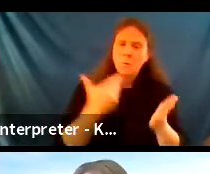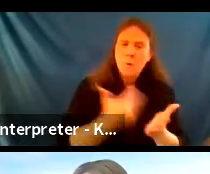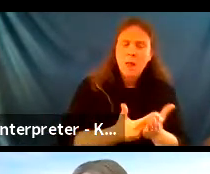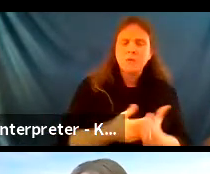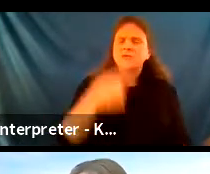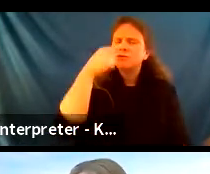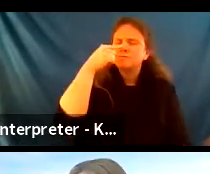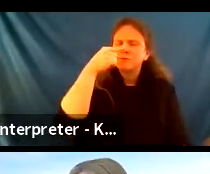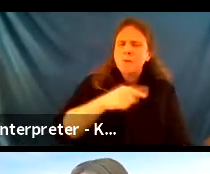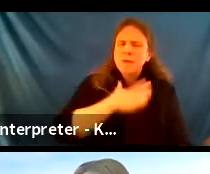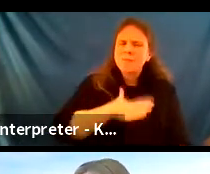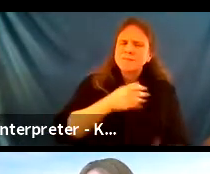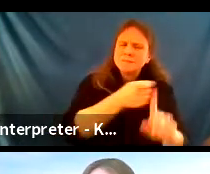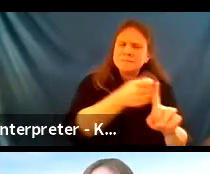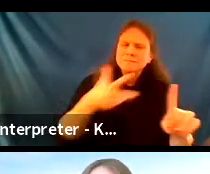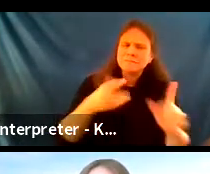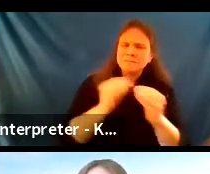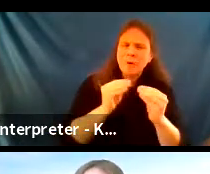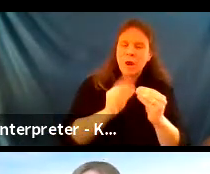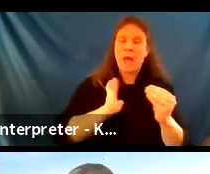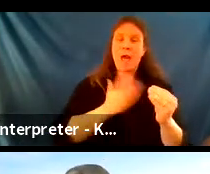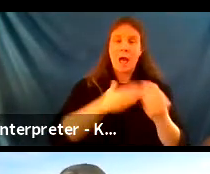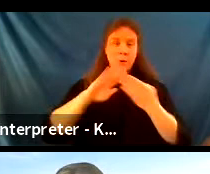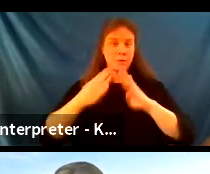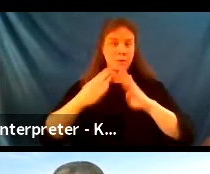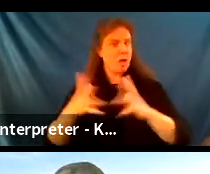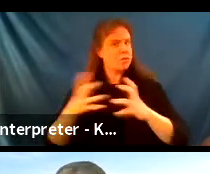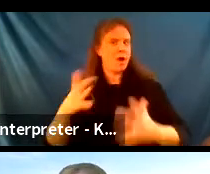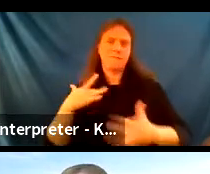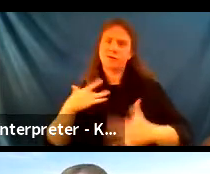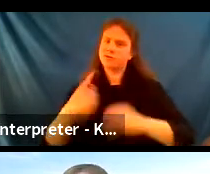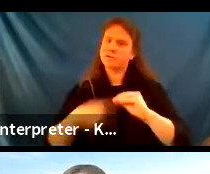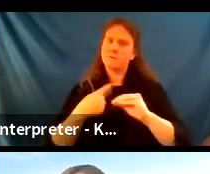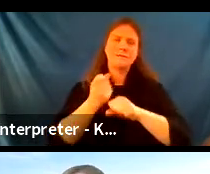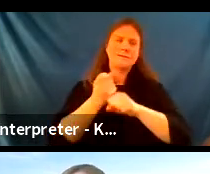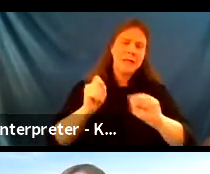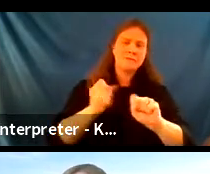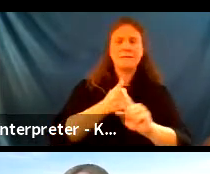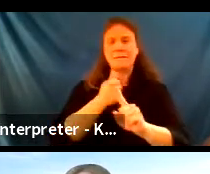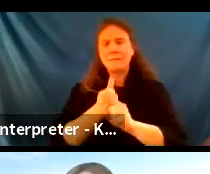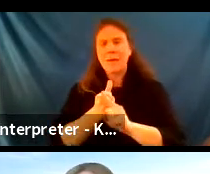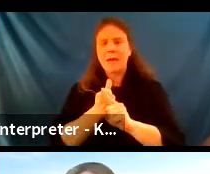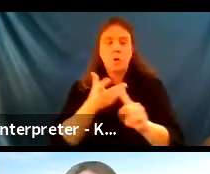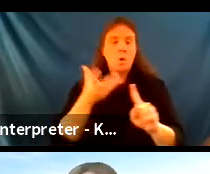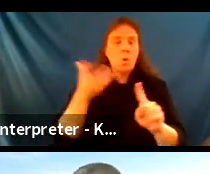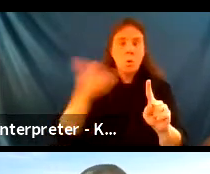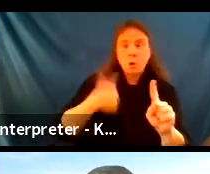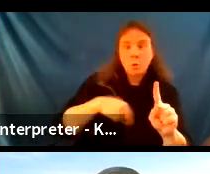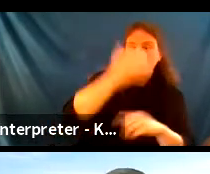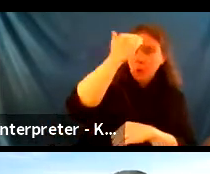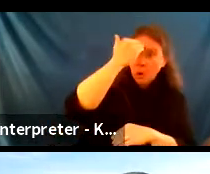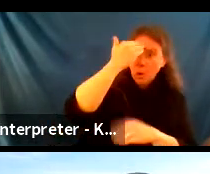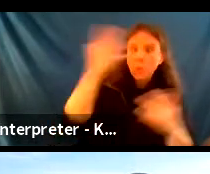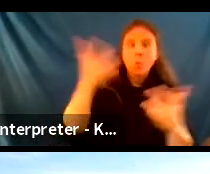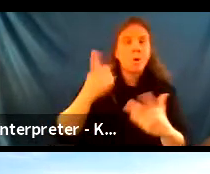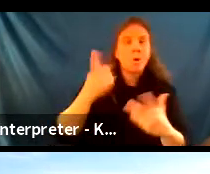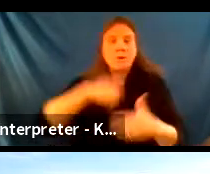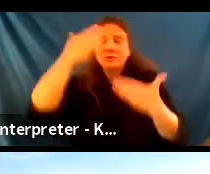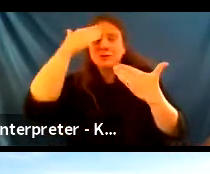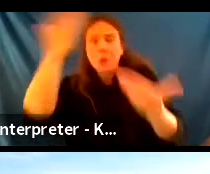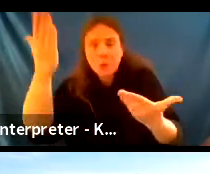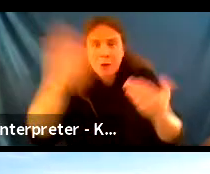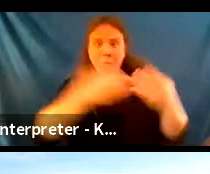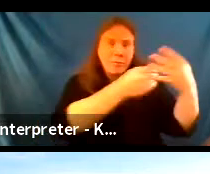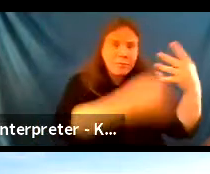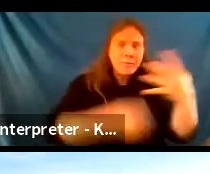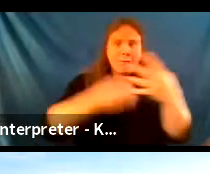more? Our community has a lot of concerns about the safety and the impact and what's known and what's not known about the vaccine. We've been talking to our